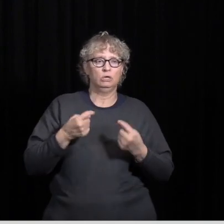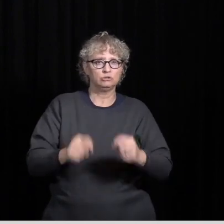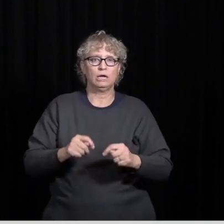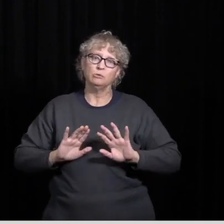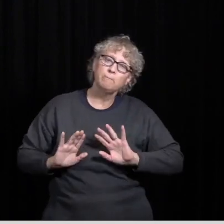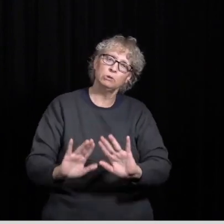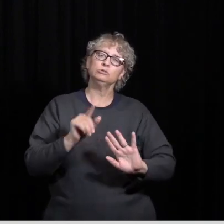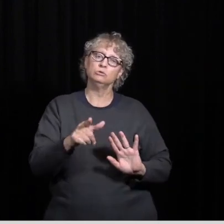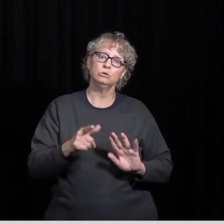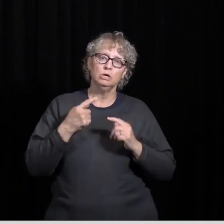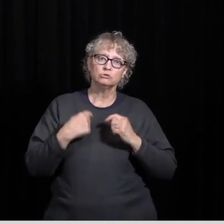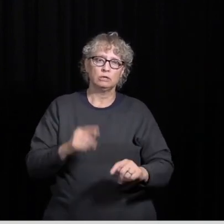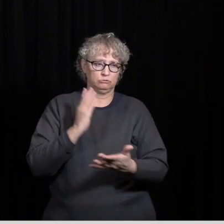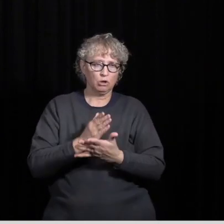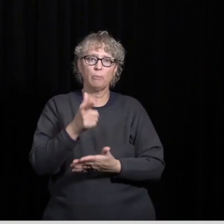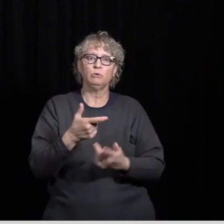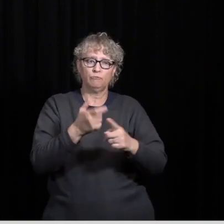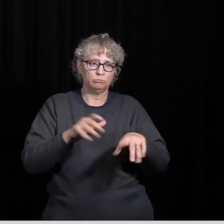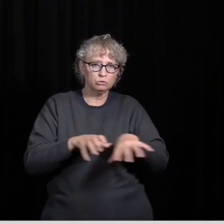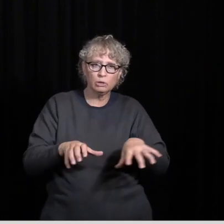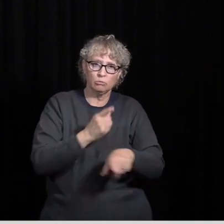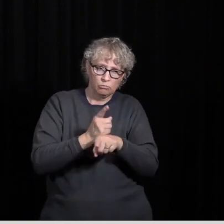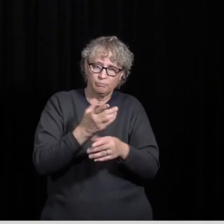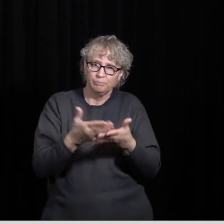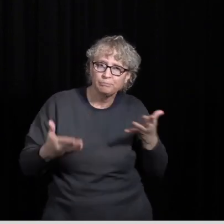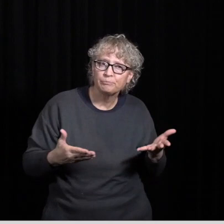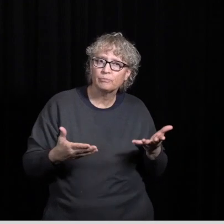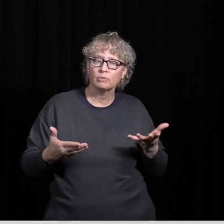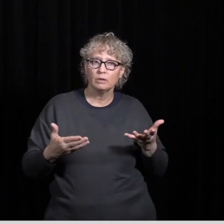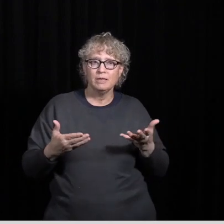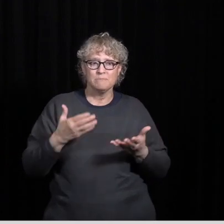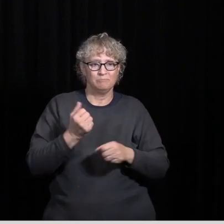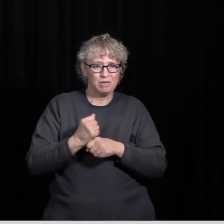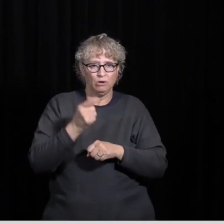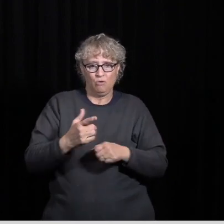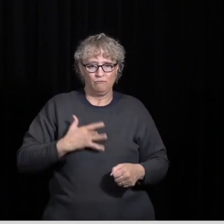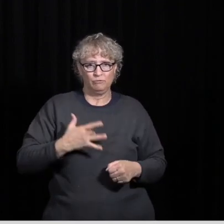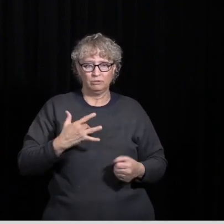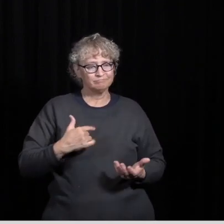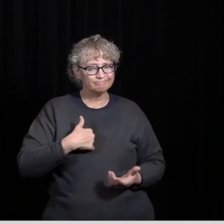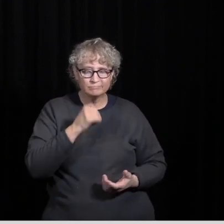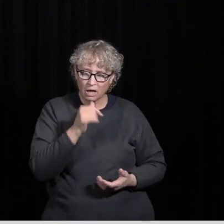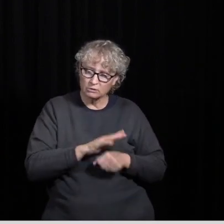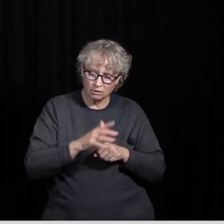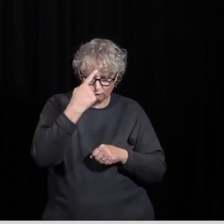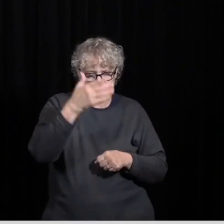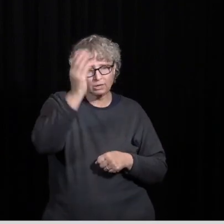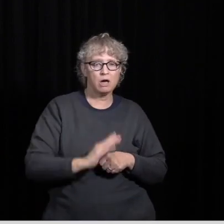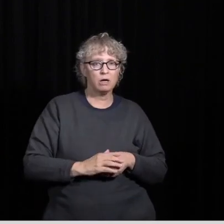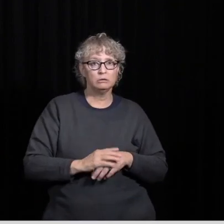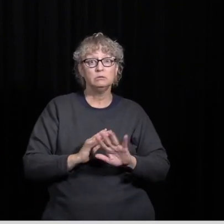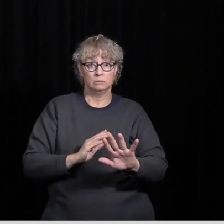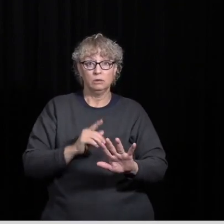away, trying to not get you to do what you know you need to do. Just all this, just making you not feel like you're enough for God.